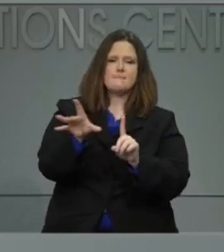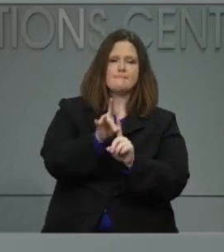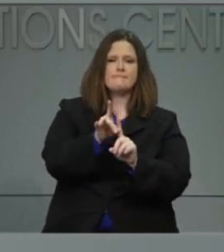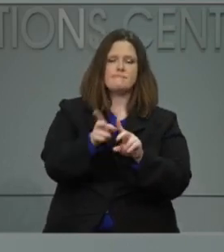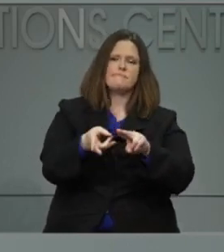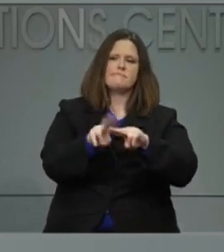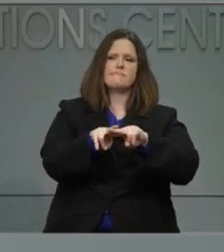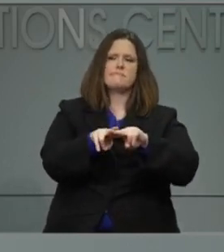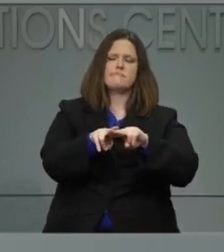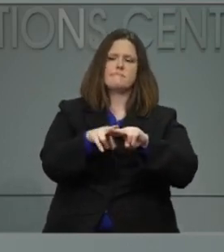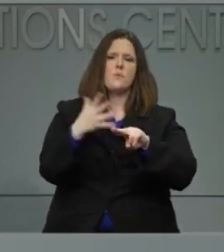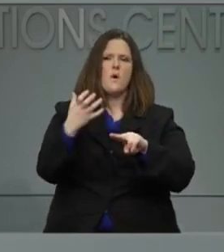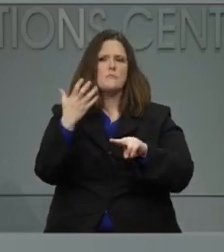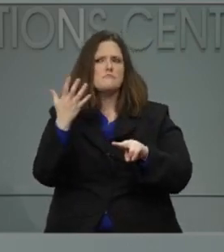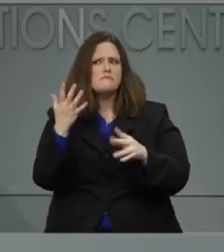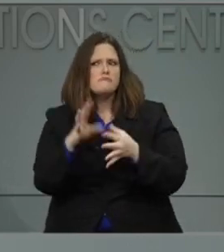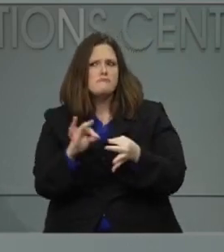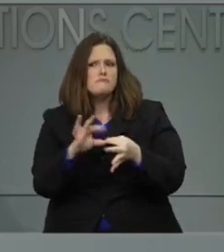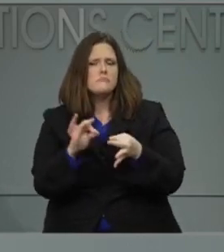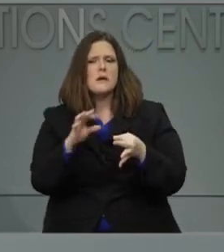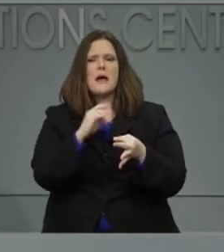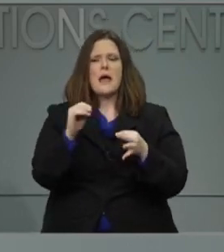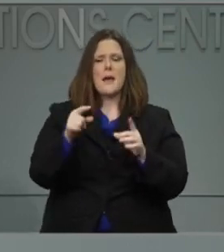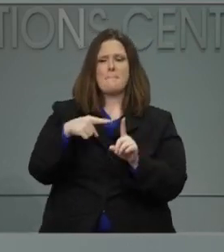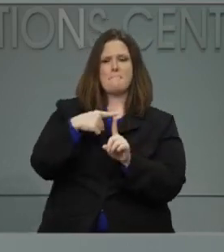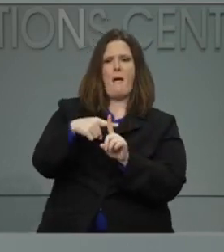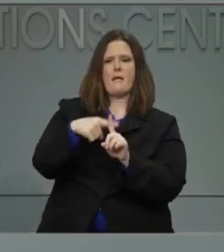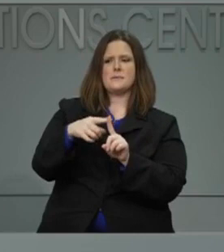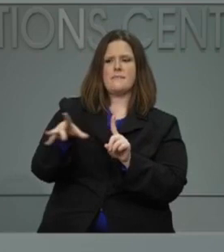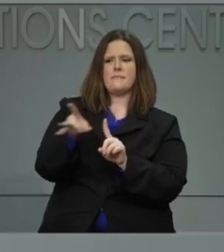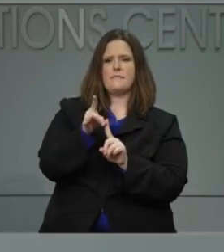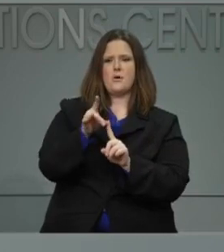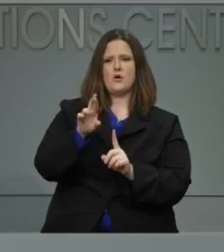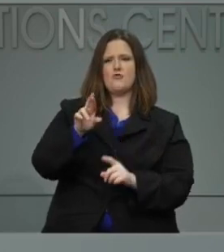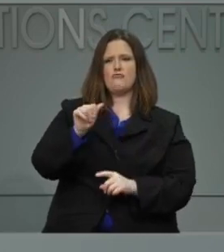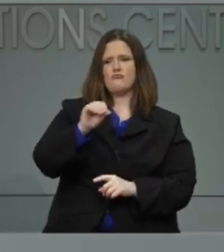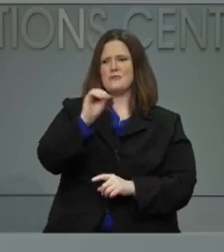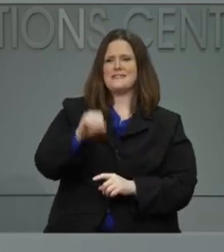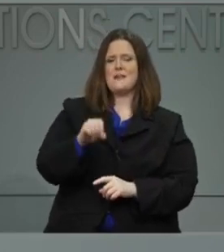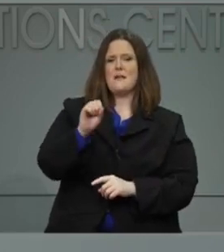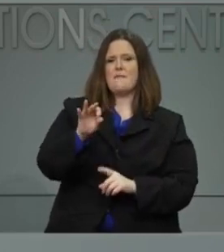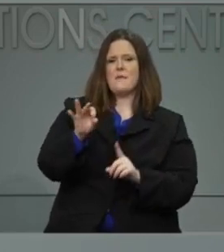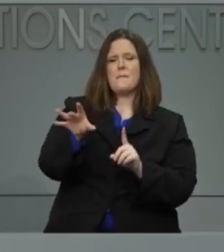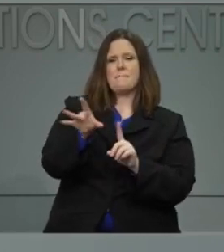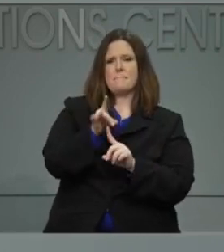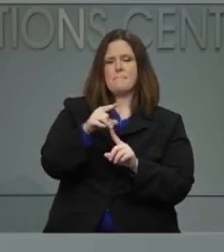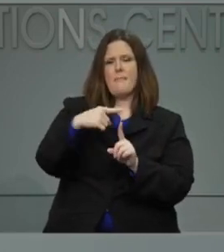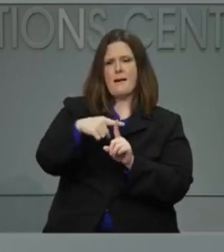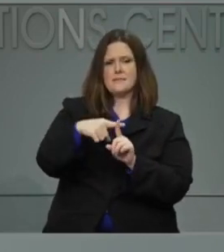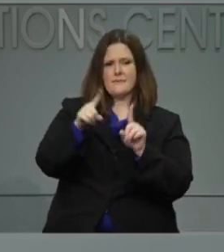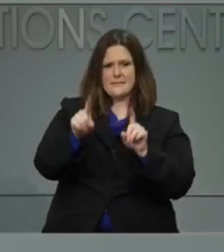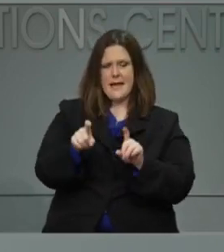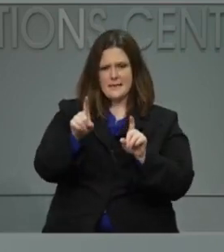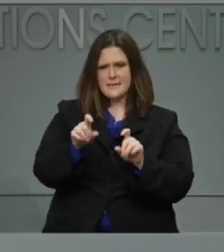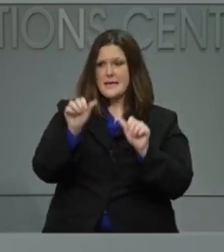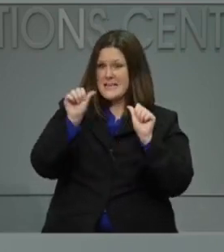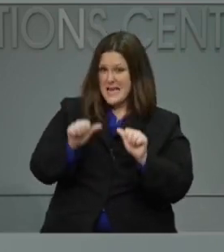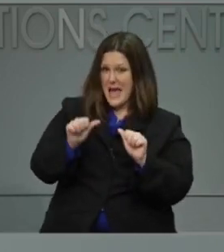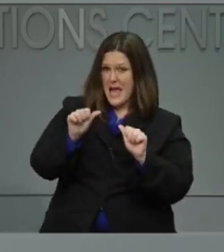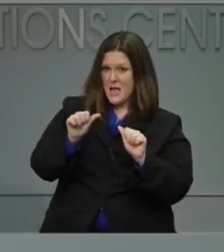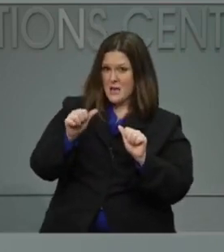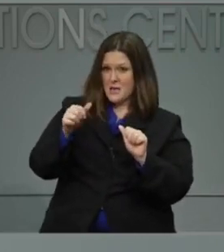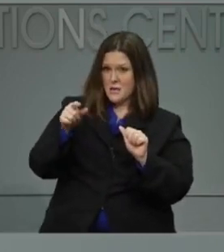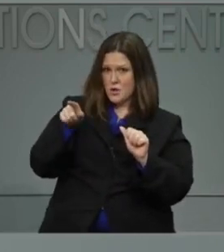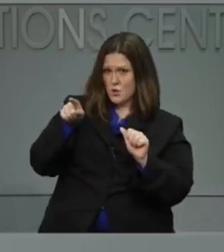with that average line, the uptick in the positive test rate just a little bit. Is this something that could be reversed, or is this something